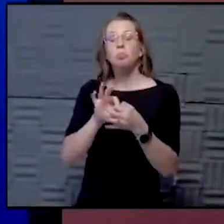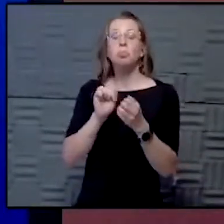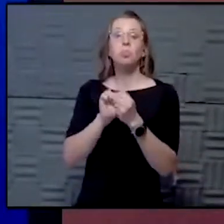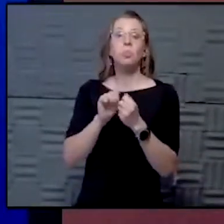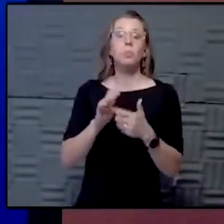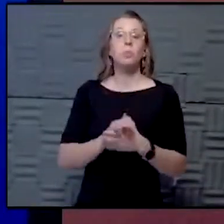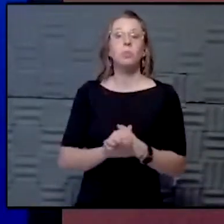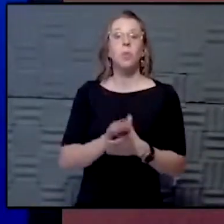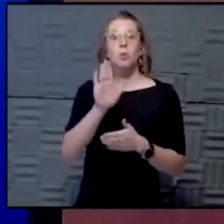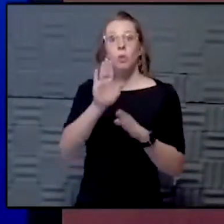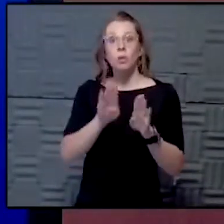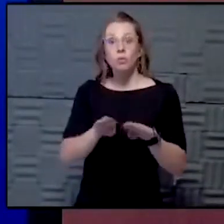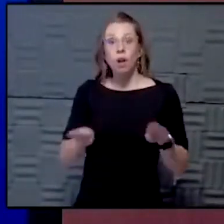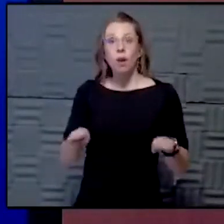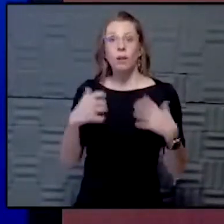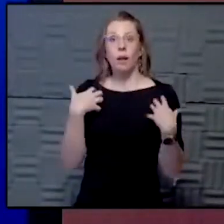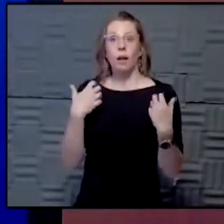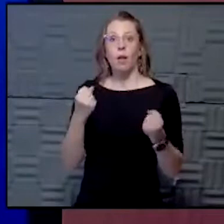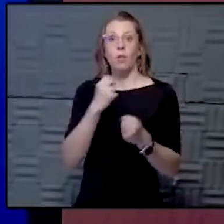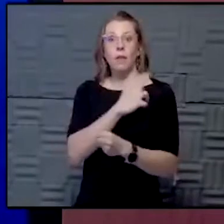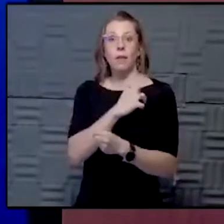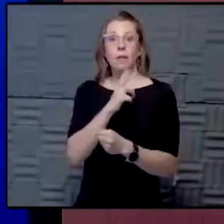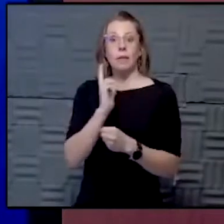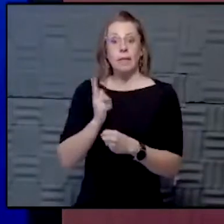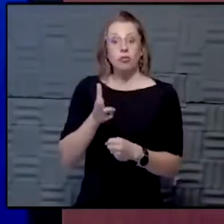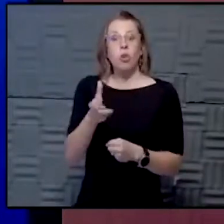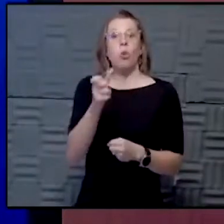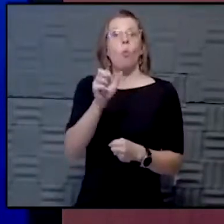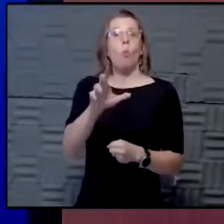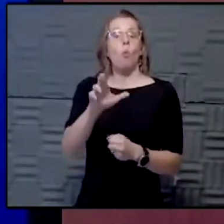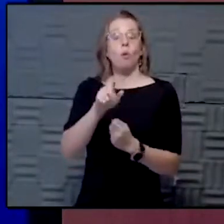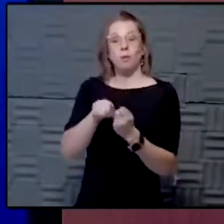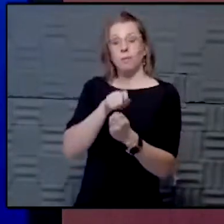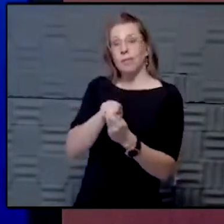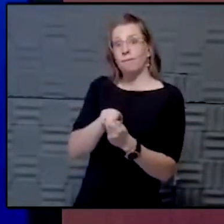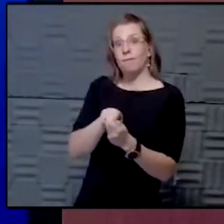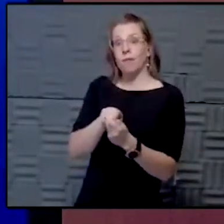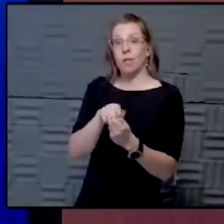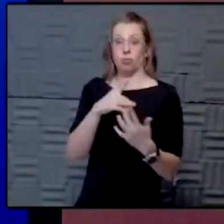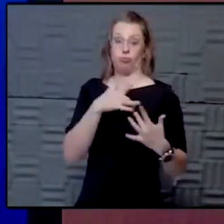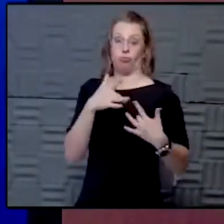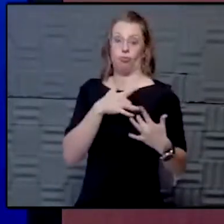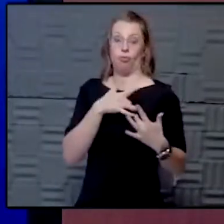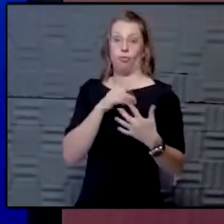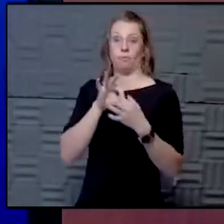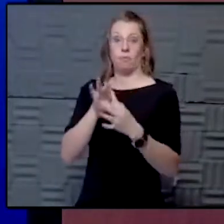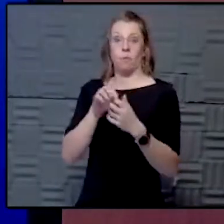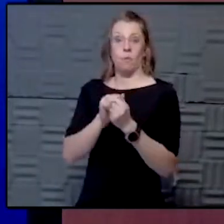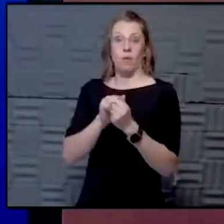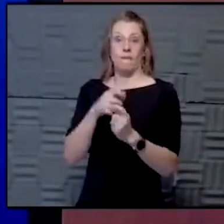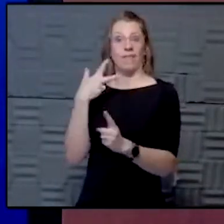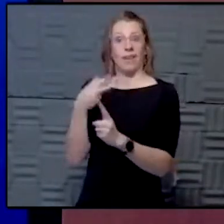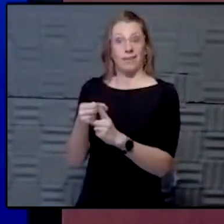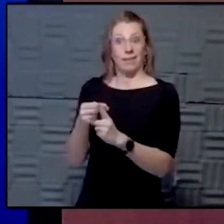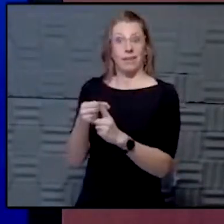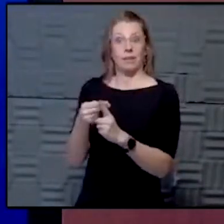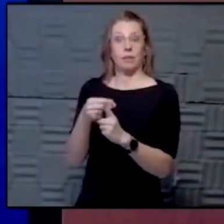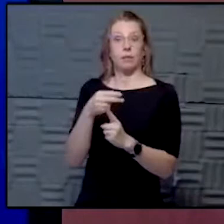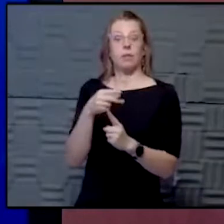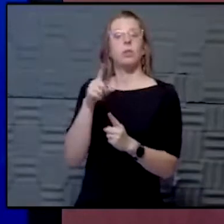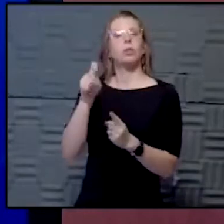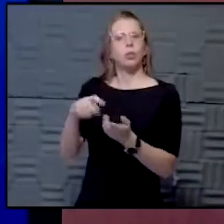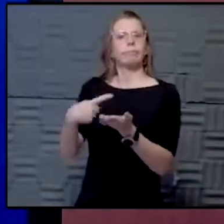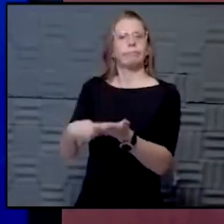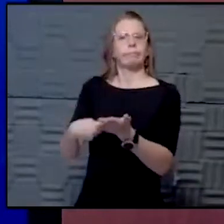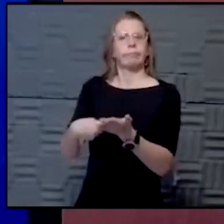to your child's health history or a specific concern around vaccines, you should discuss